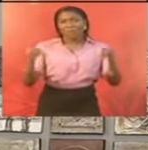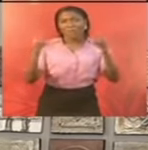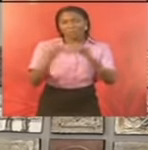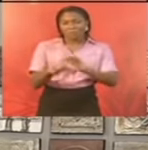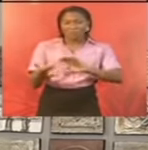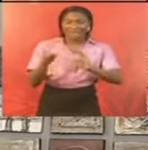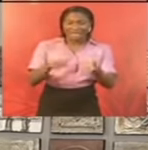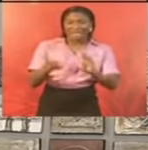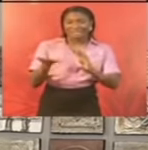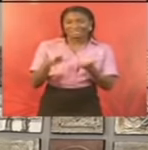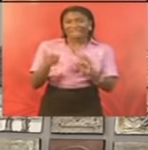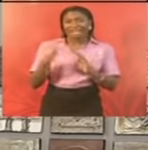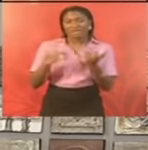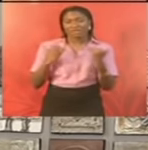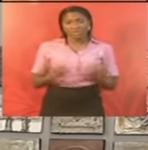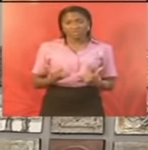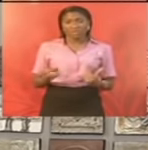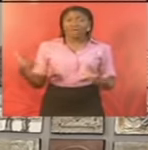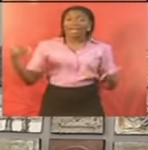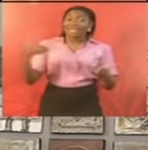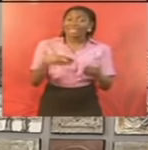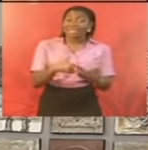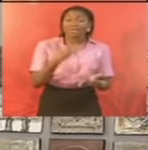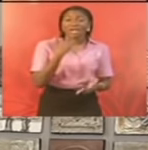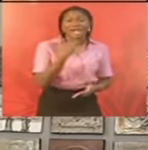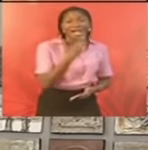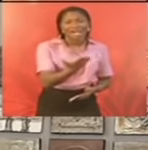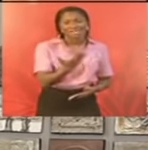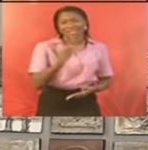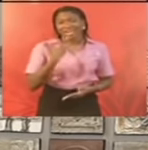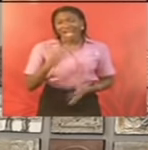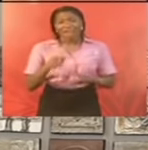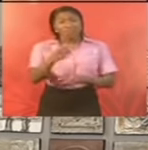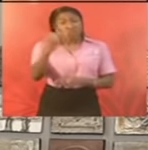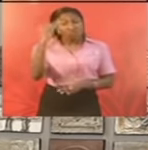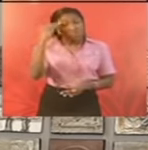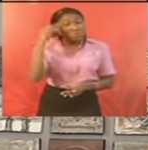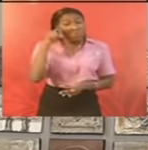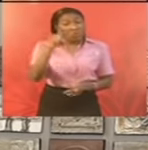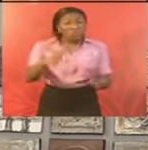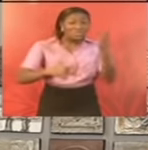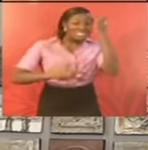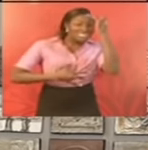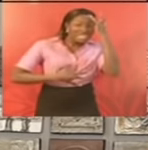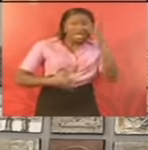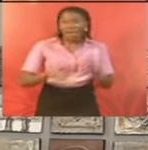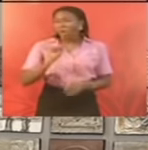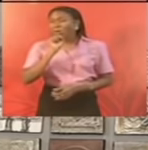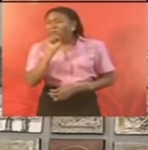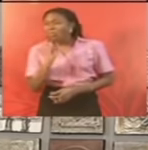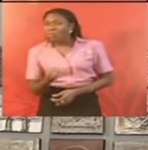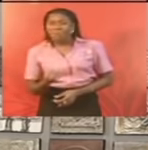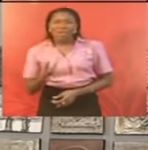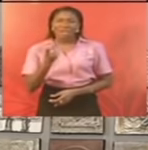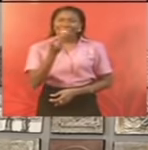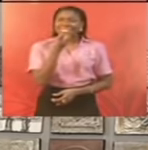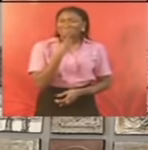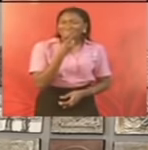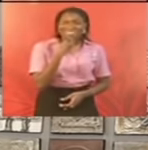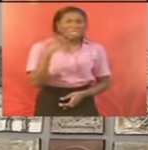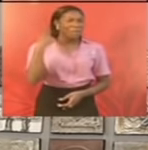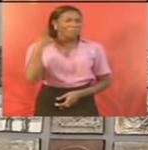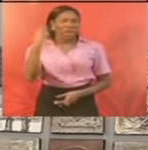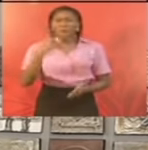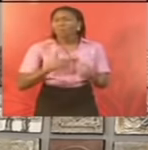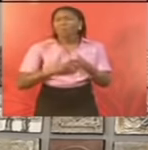are again asking that people who know of their vulnerabilities, know that they do have pre-existing comorbid